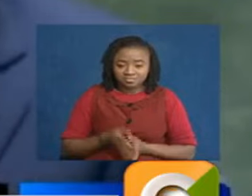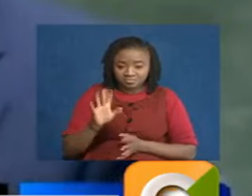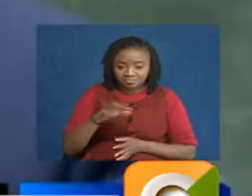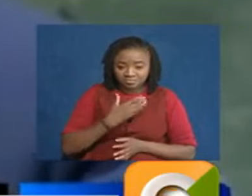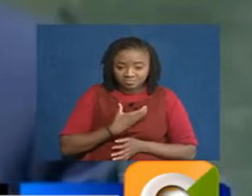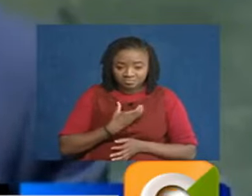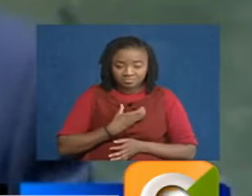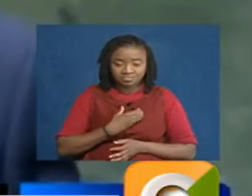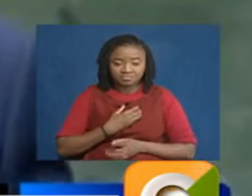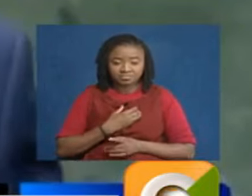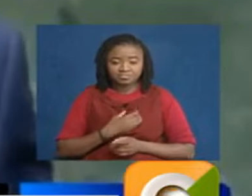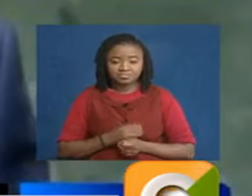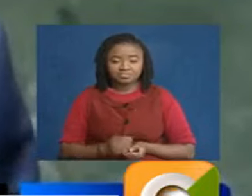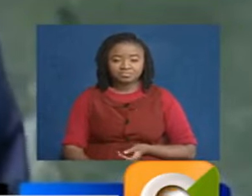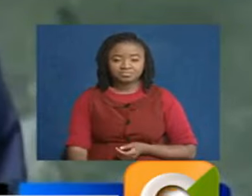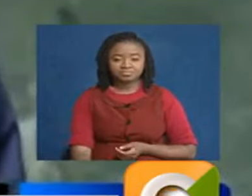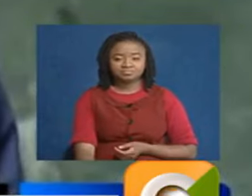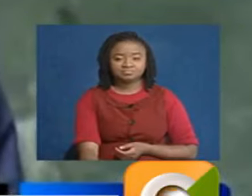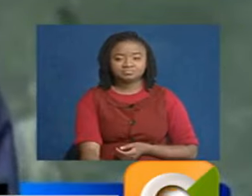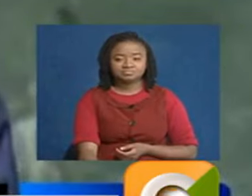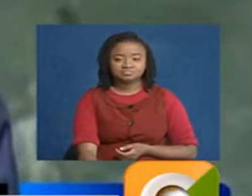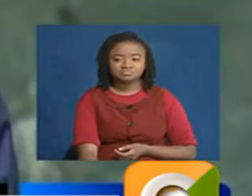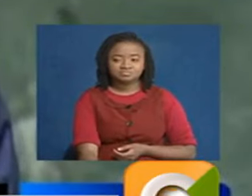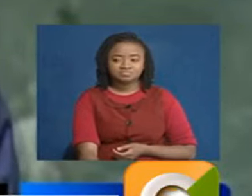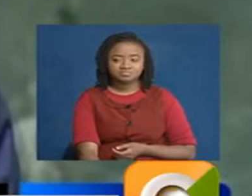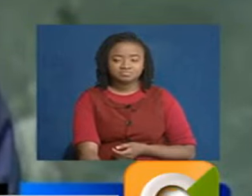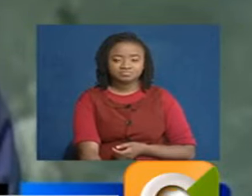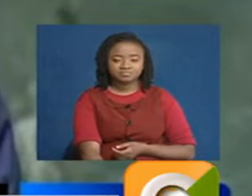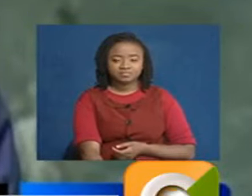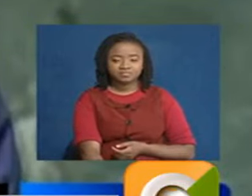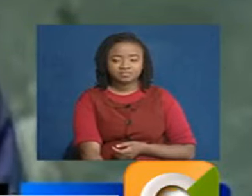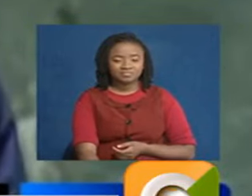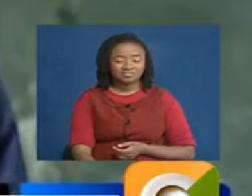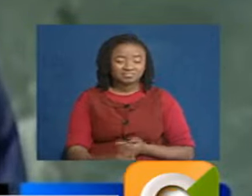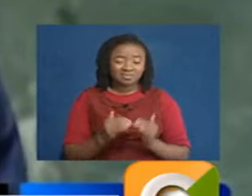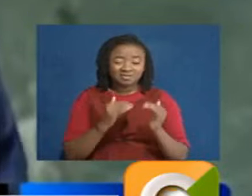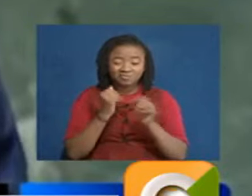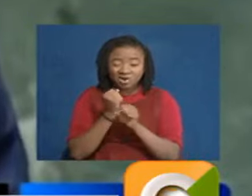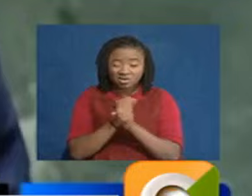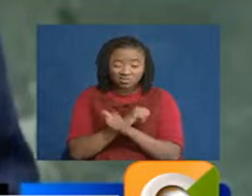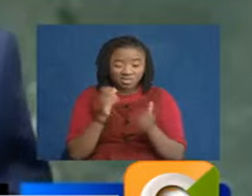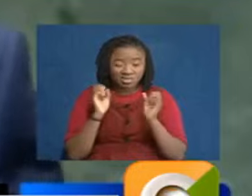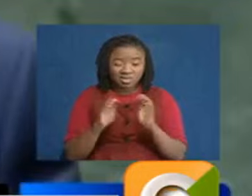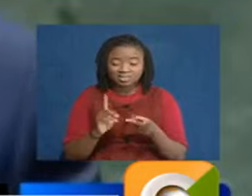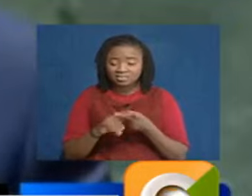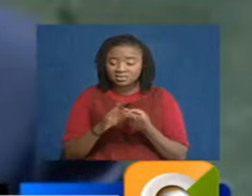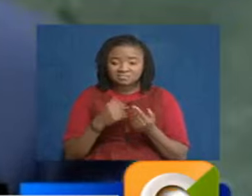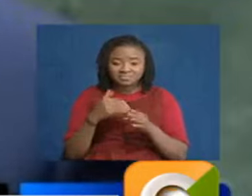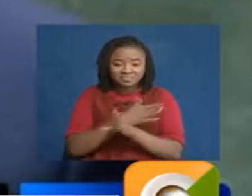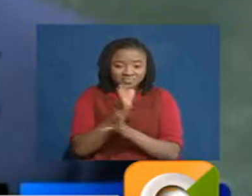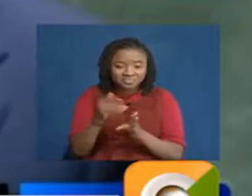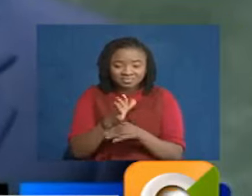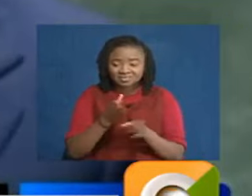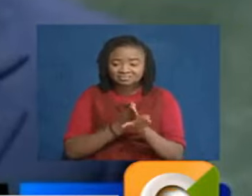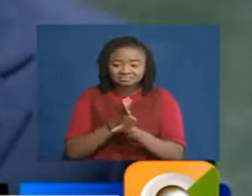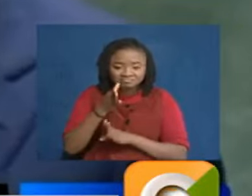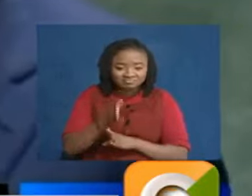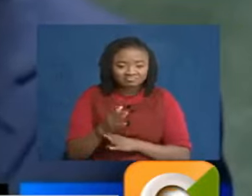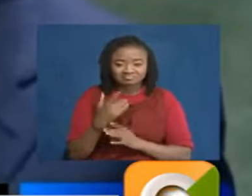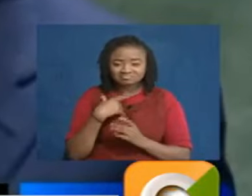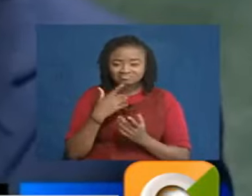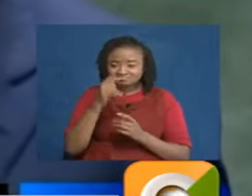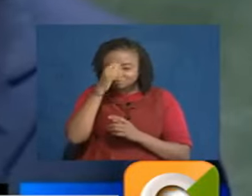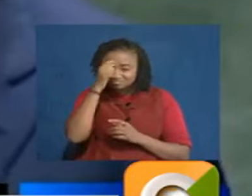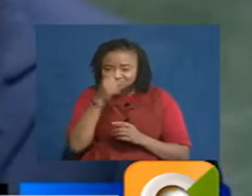dysfunctional, undemocratic, non-inclusive, unaccountable, autocratic, and